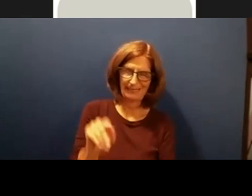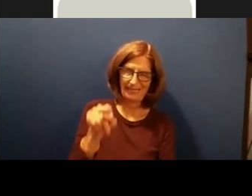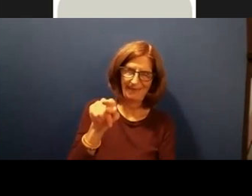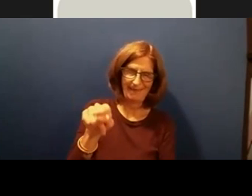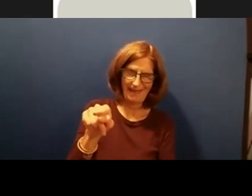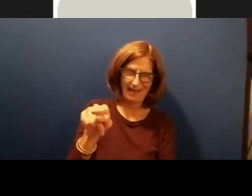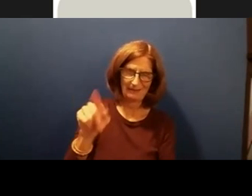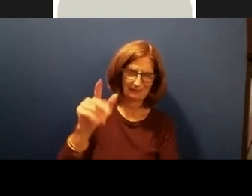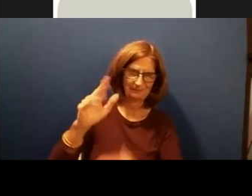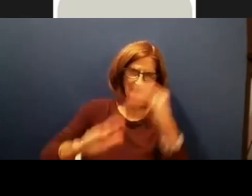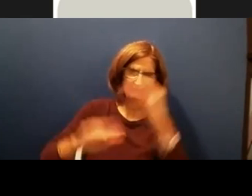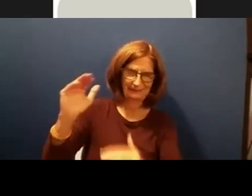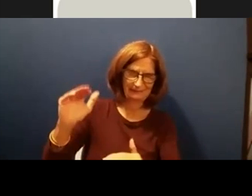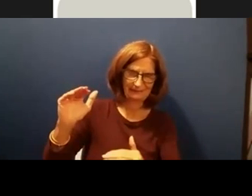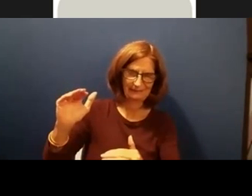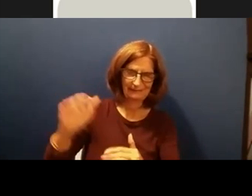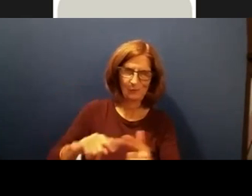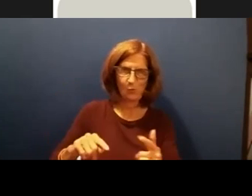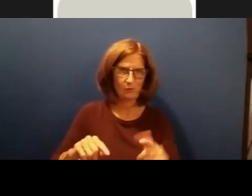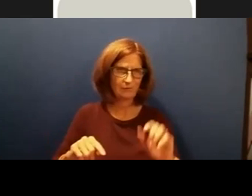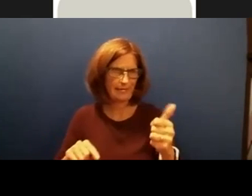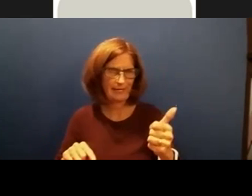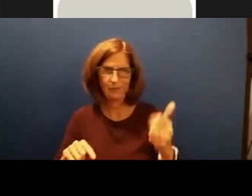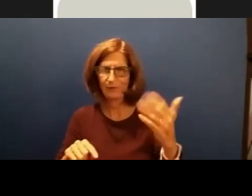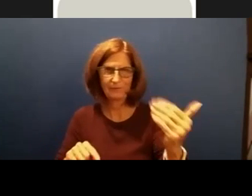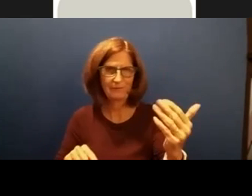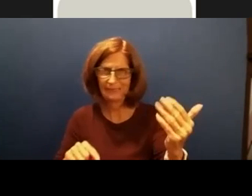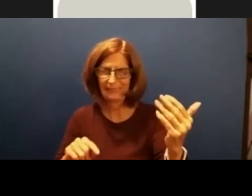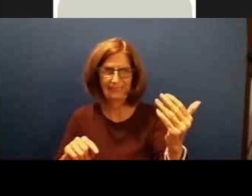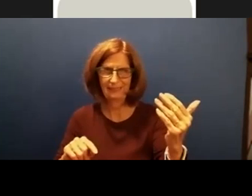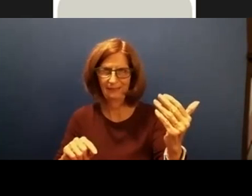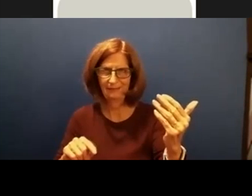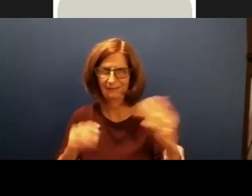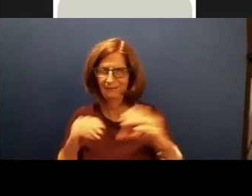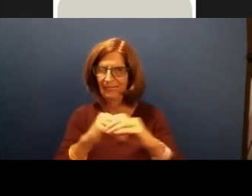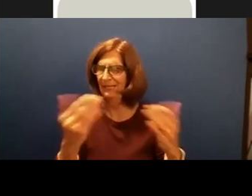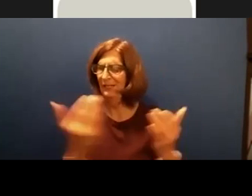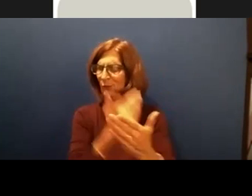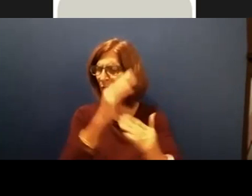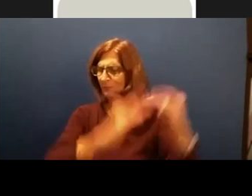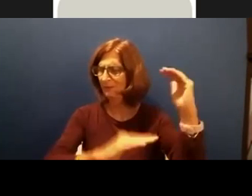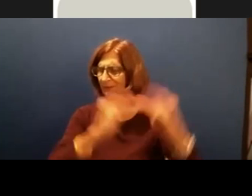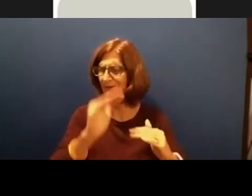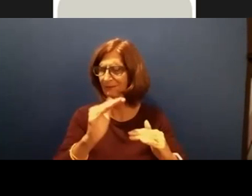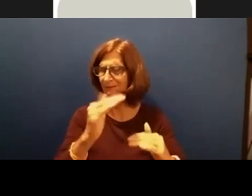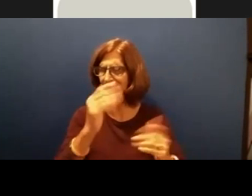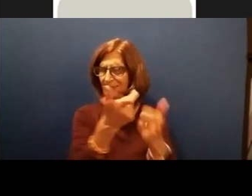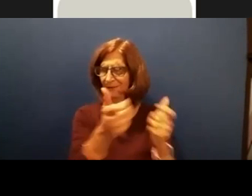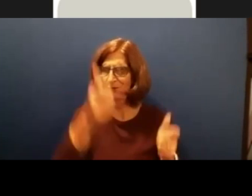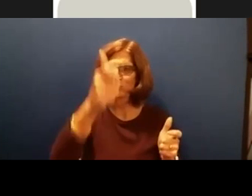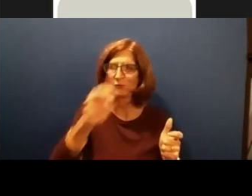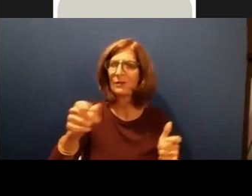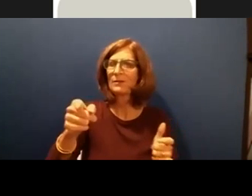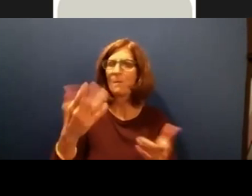10 or 20% of units in the new building, which is obviously much, much larger, and perhaps